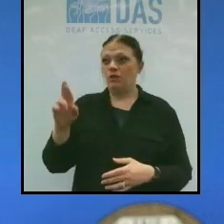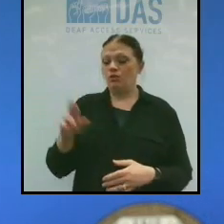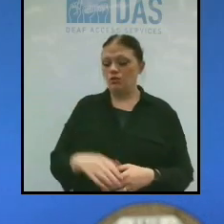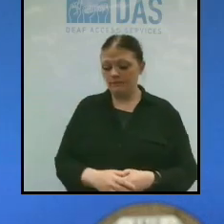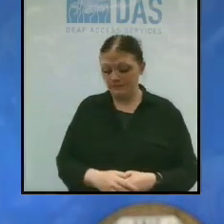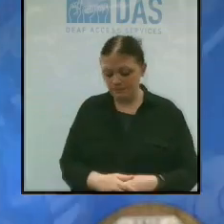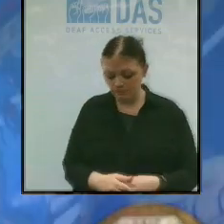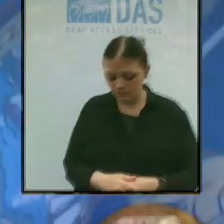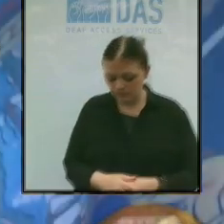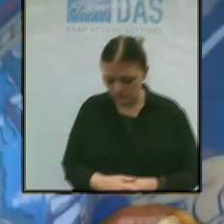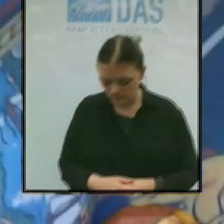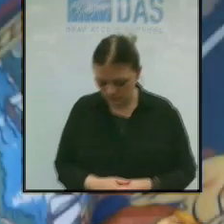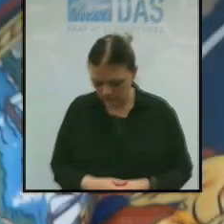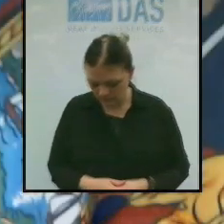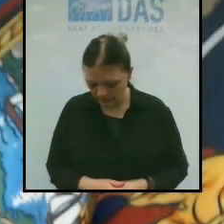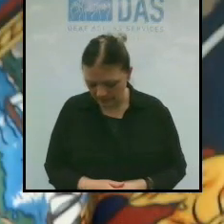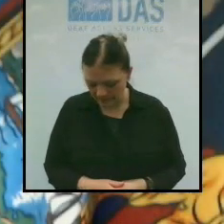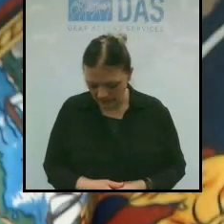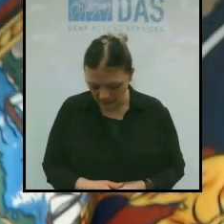more.